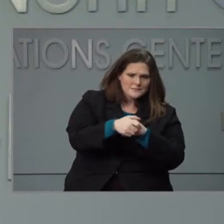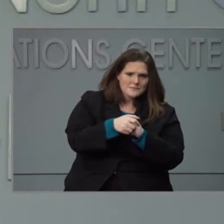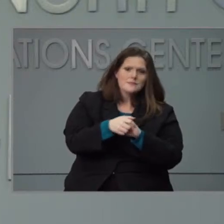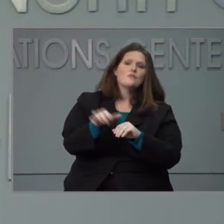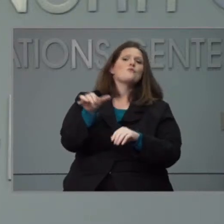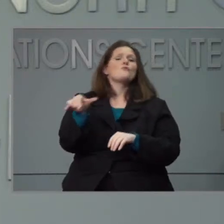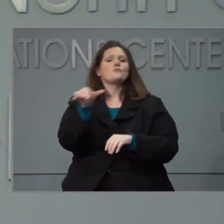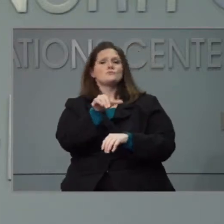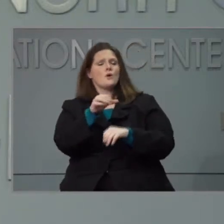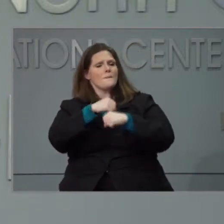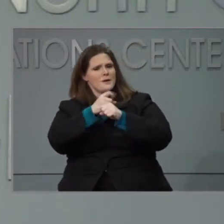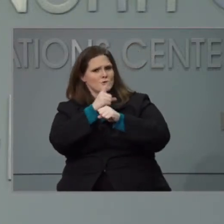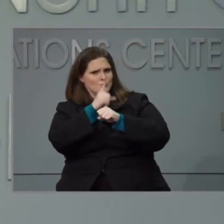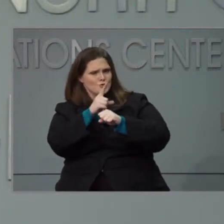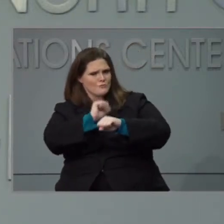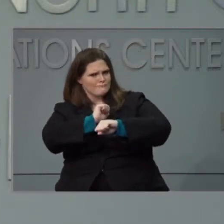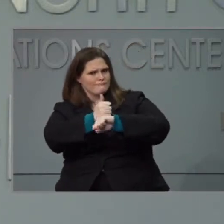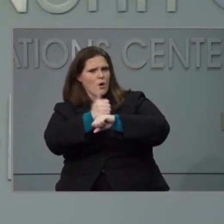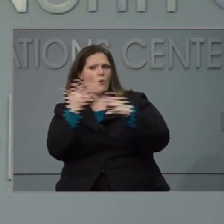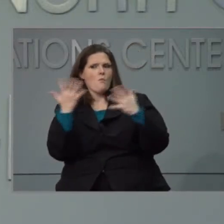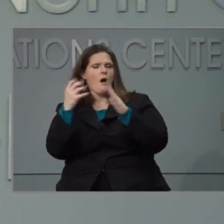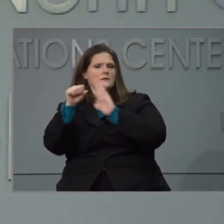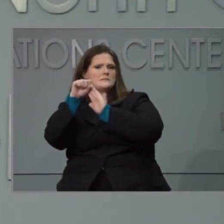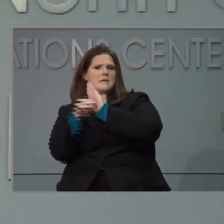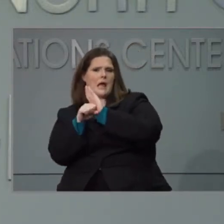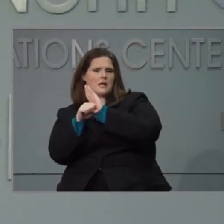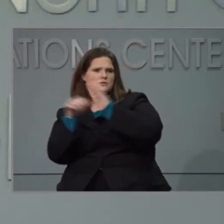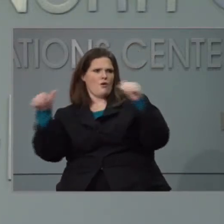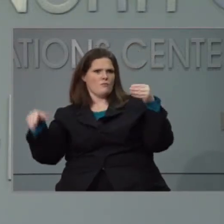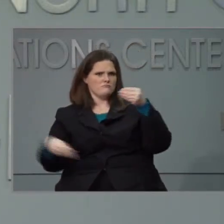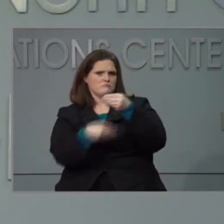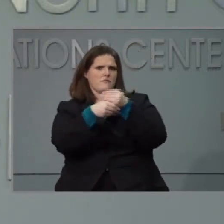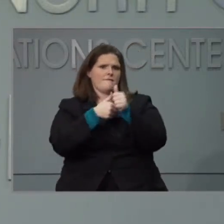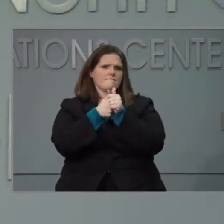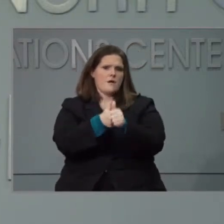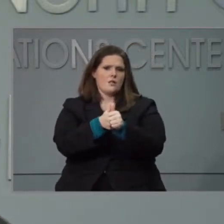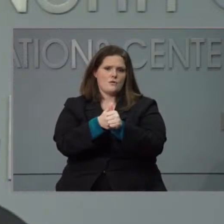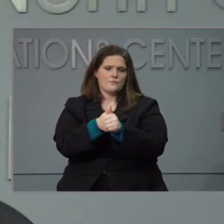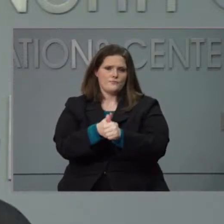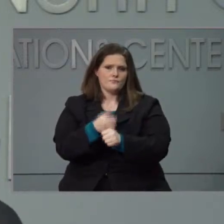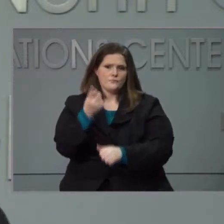the safeguards that we have in place right now. Dr. Cohen?